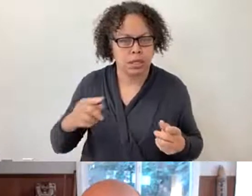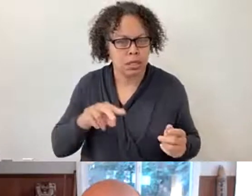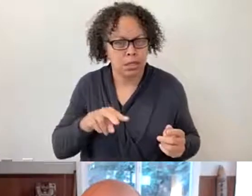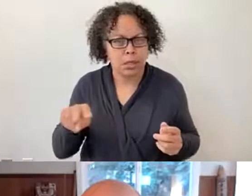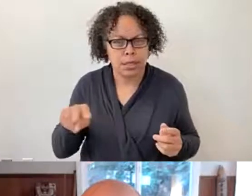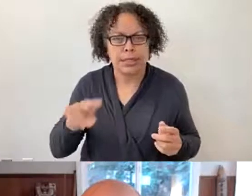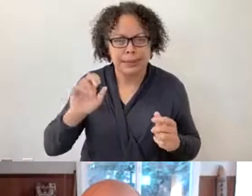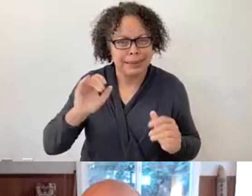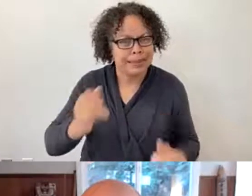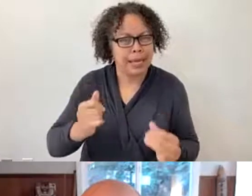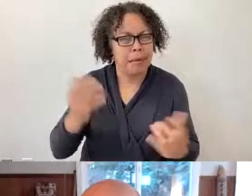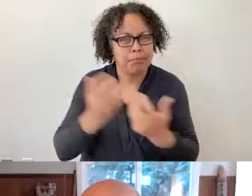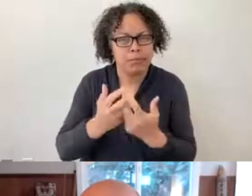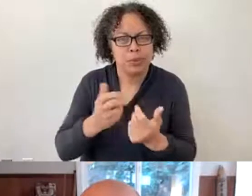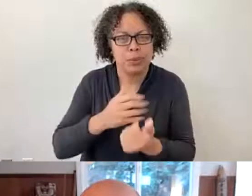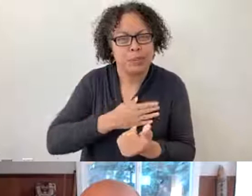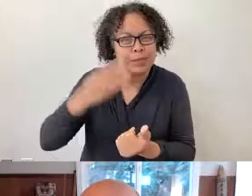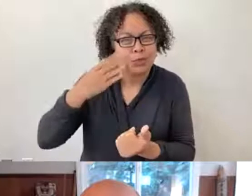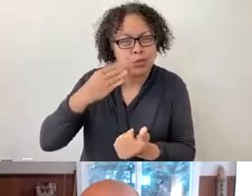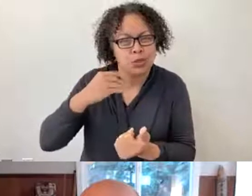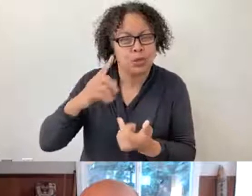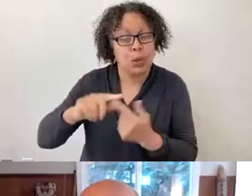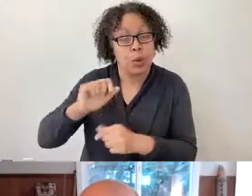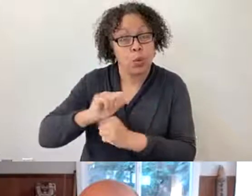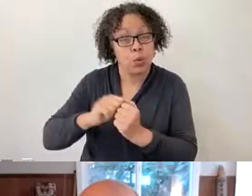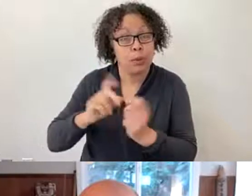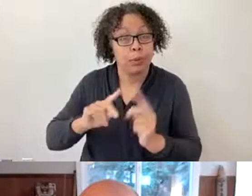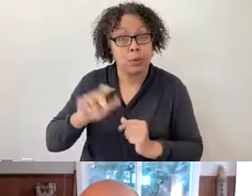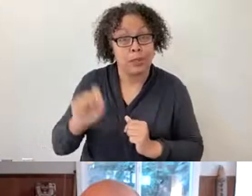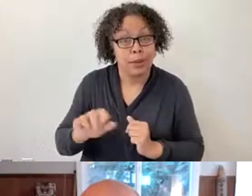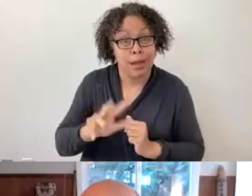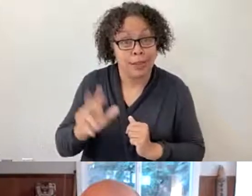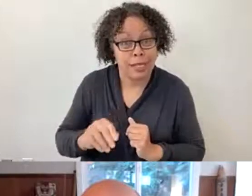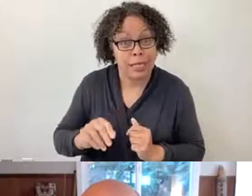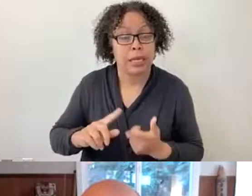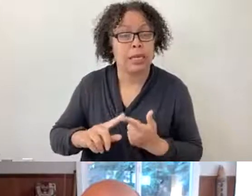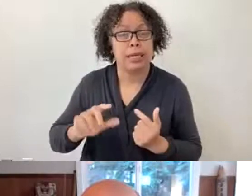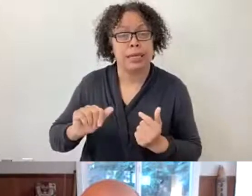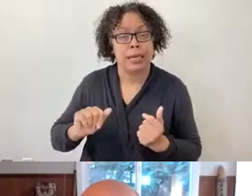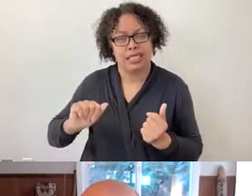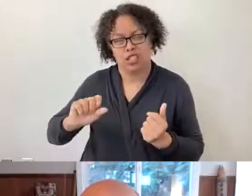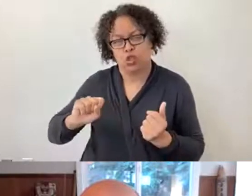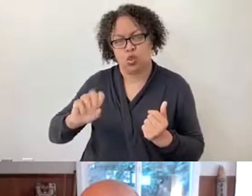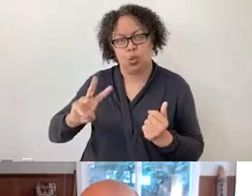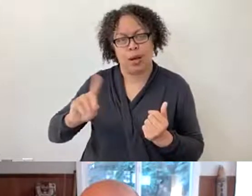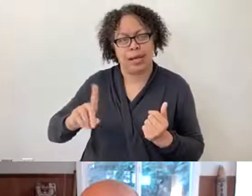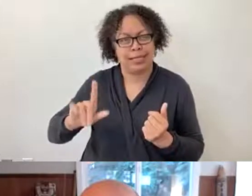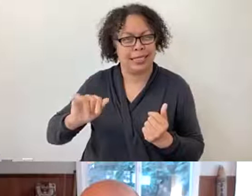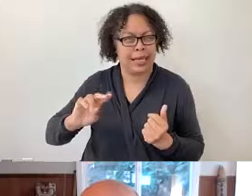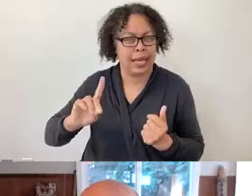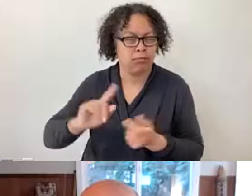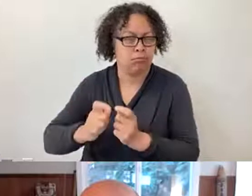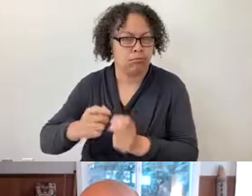had seen working with folks in South Africa in what's now known as Eswatini, used to be known as Swaziland, and how